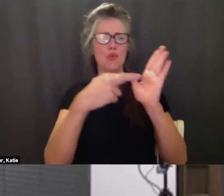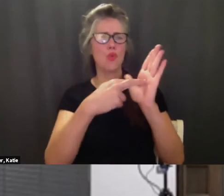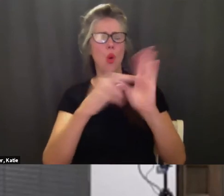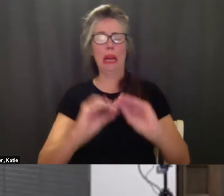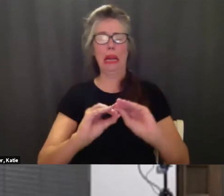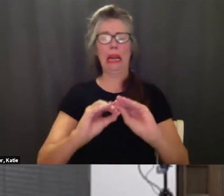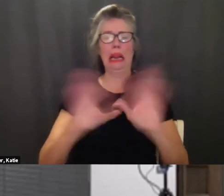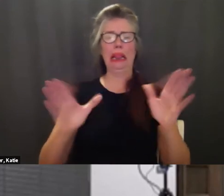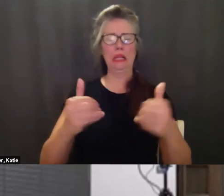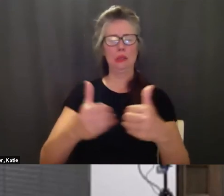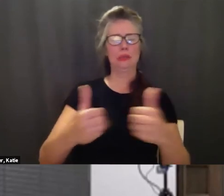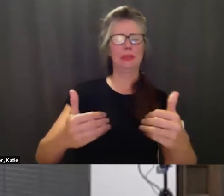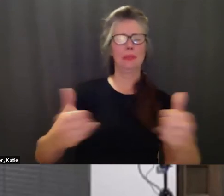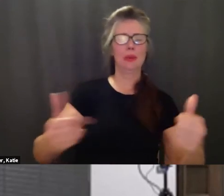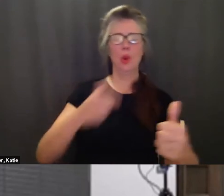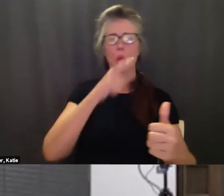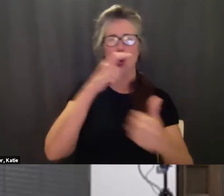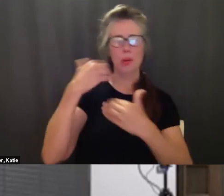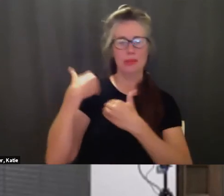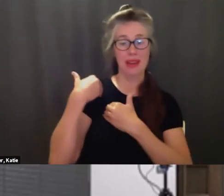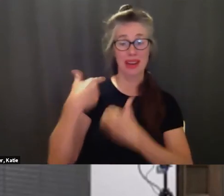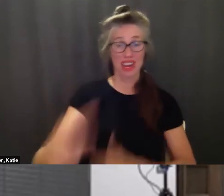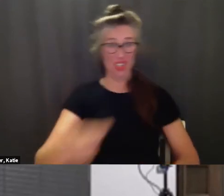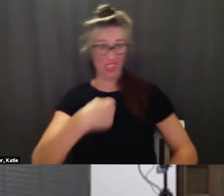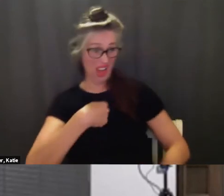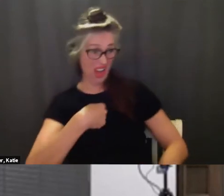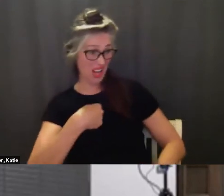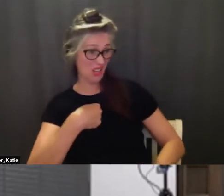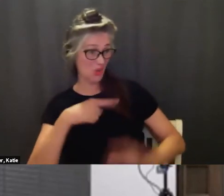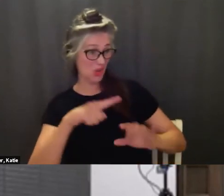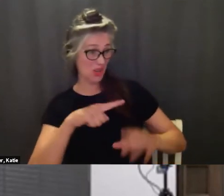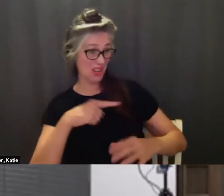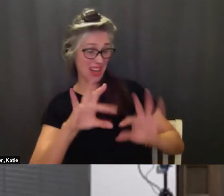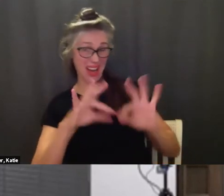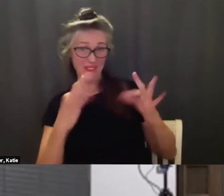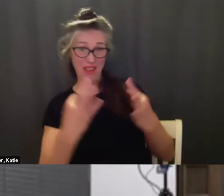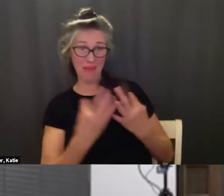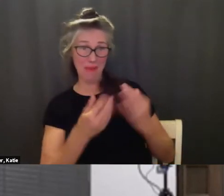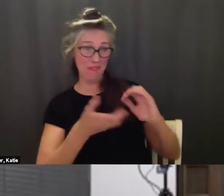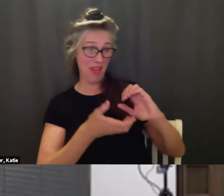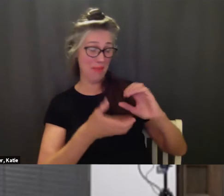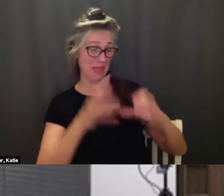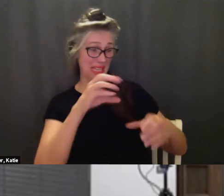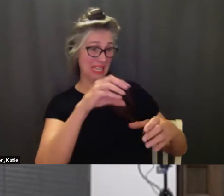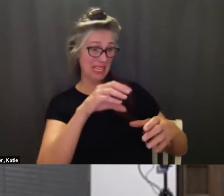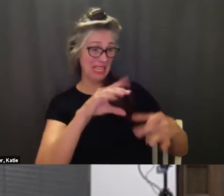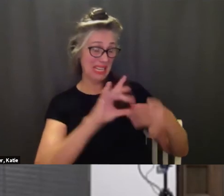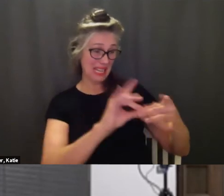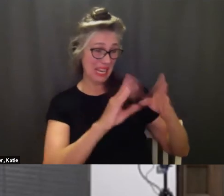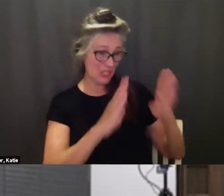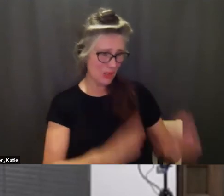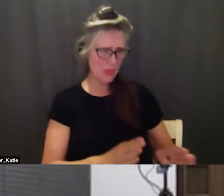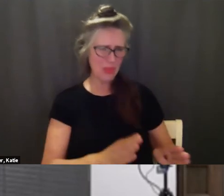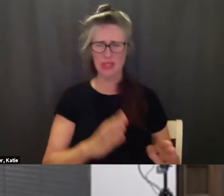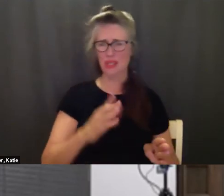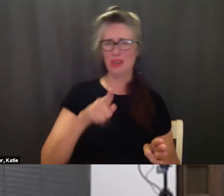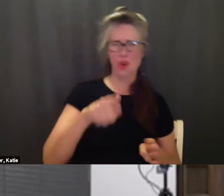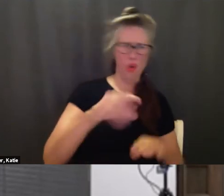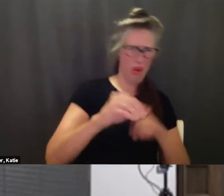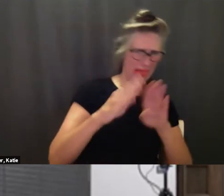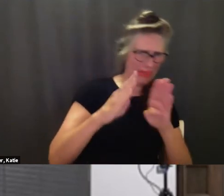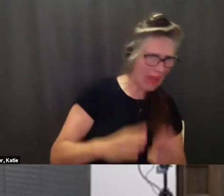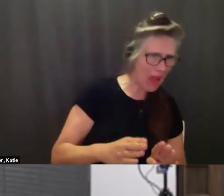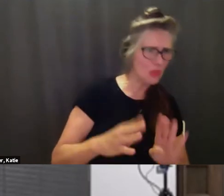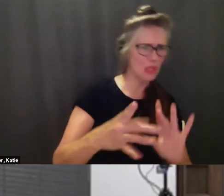comes to, what I should be doing if I'm a family liaison person versus what a counselor is doing if they're working